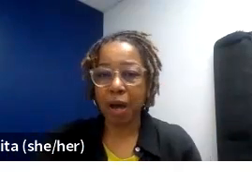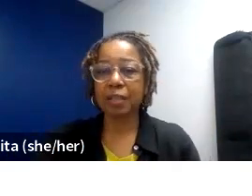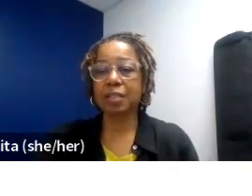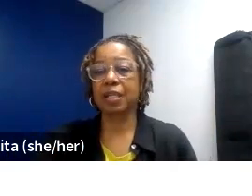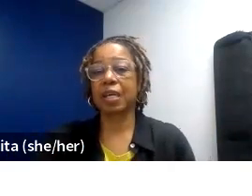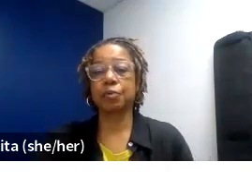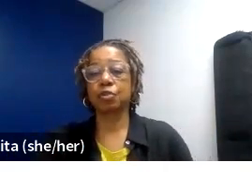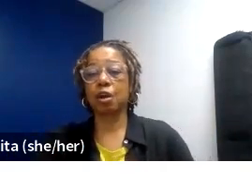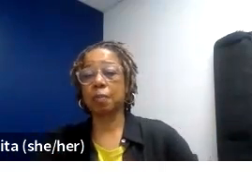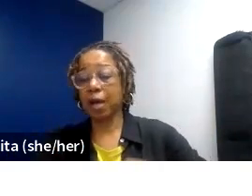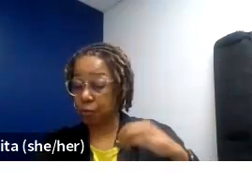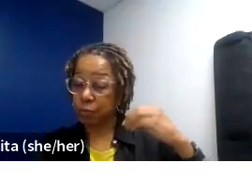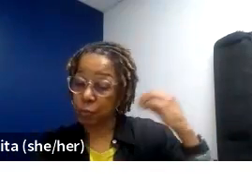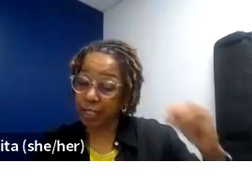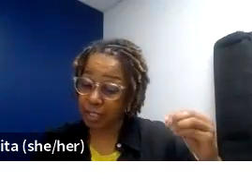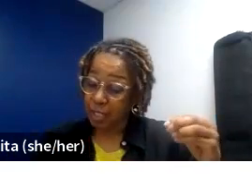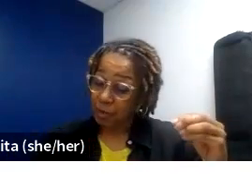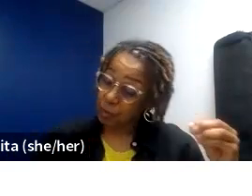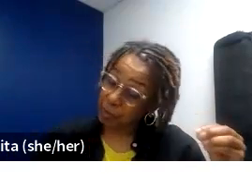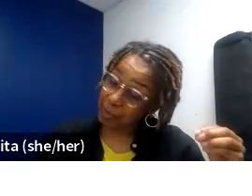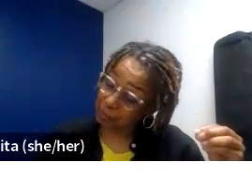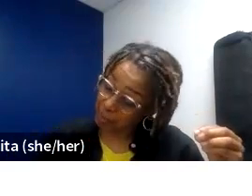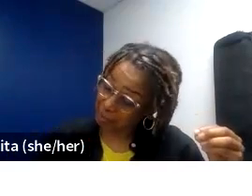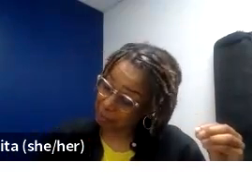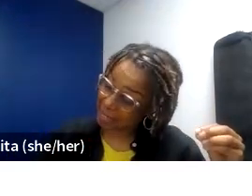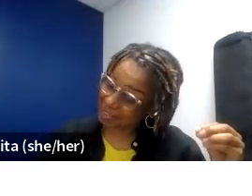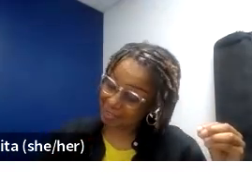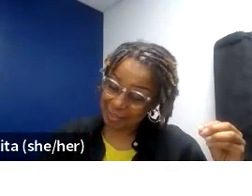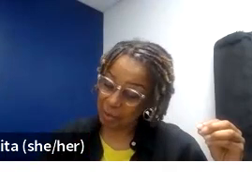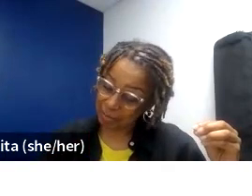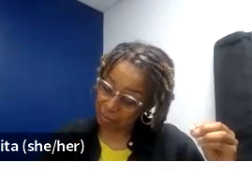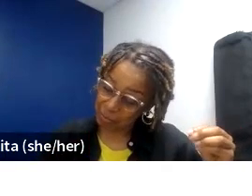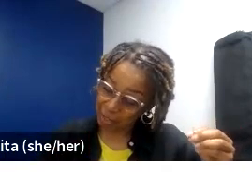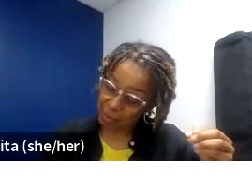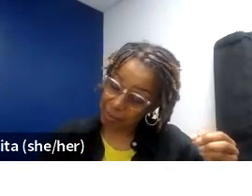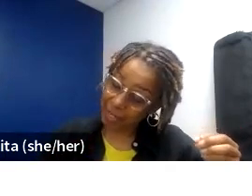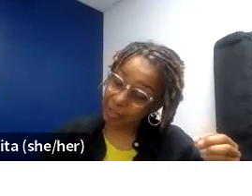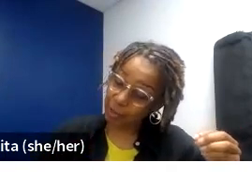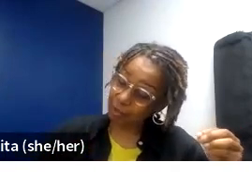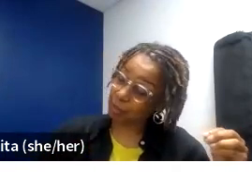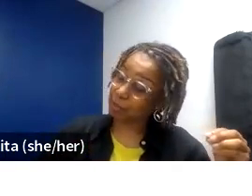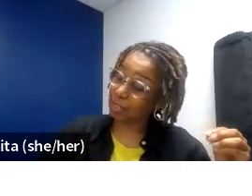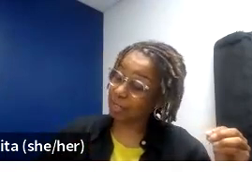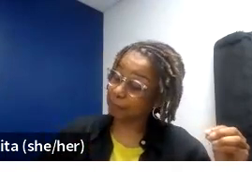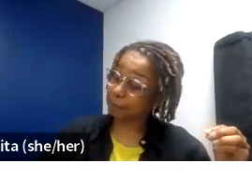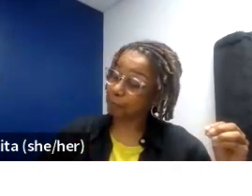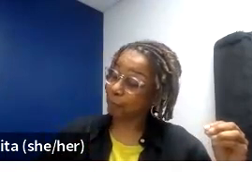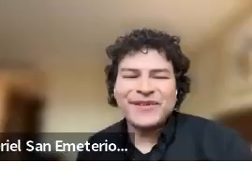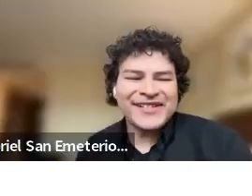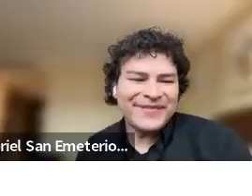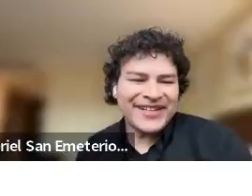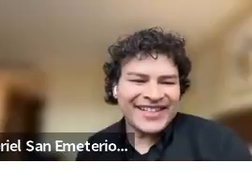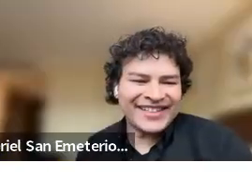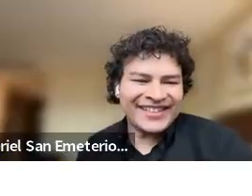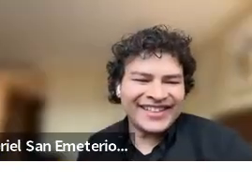build those pods that Gabriel was talking about? How do we rest, rest, pace, and oh, I lost my page. Y'all know what I'm saying. You